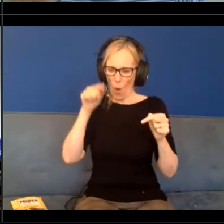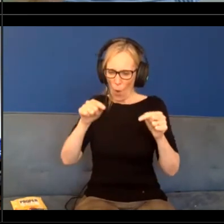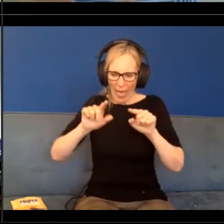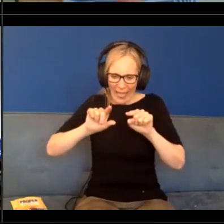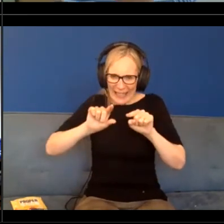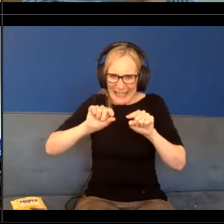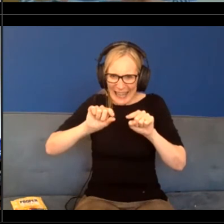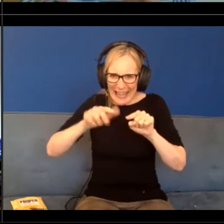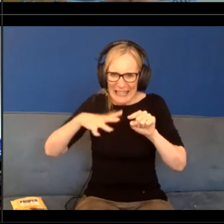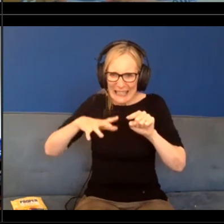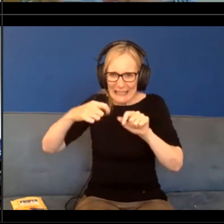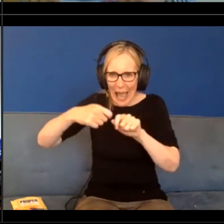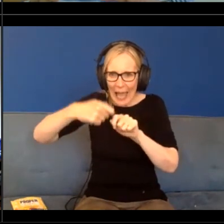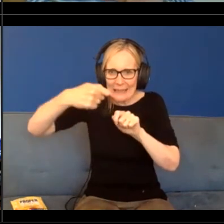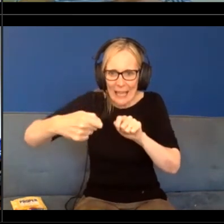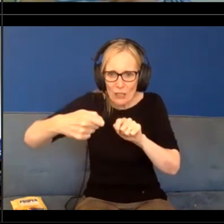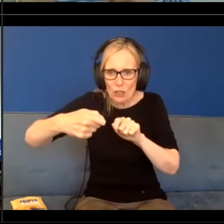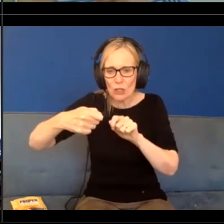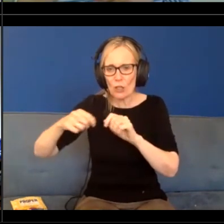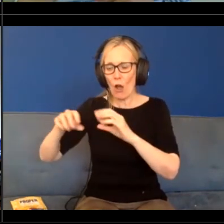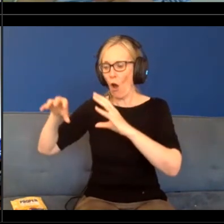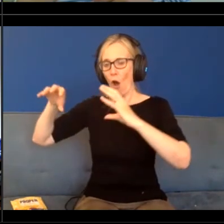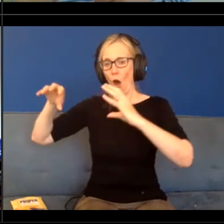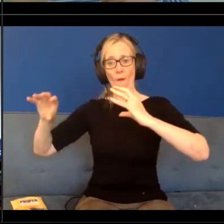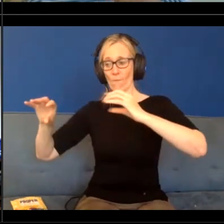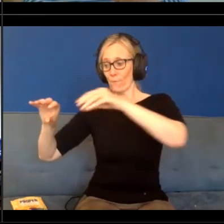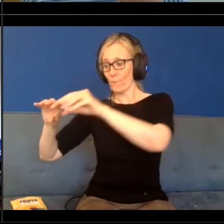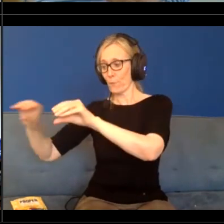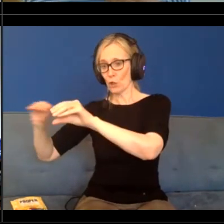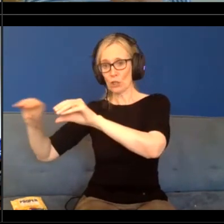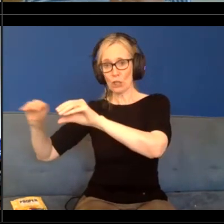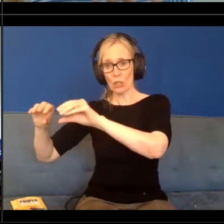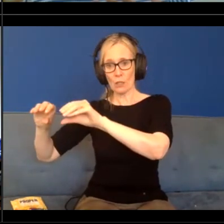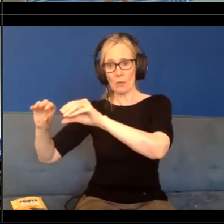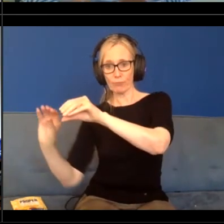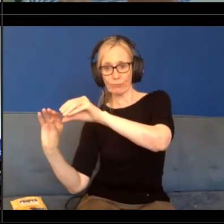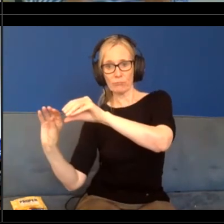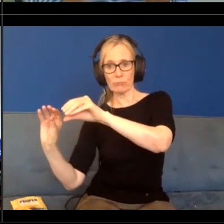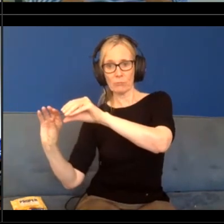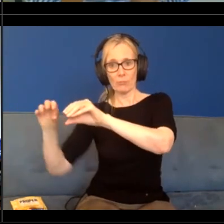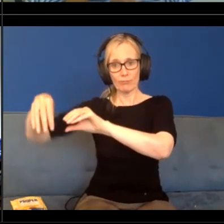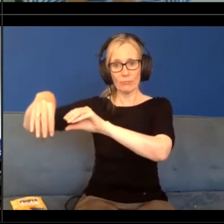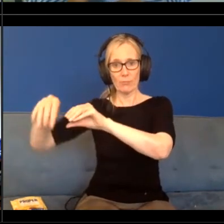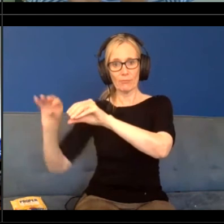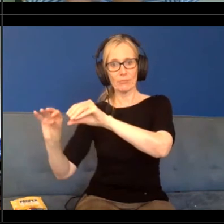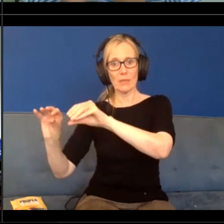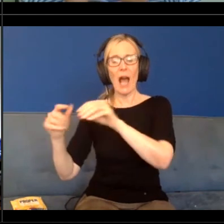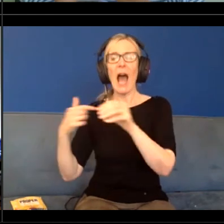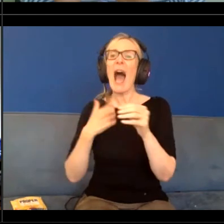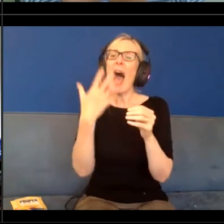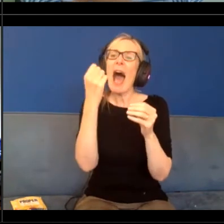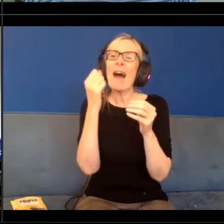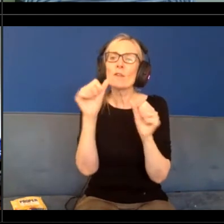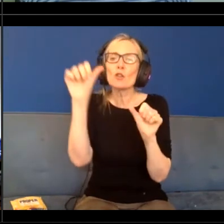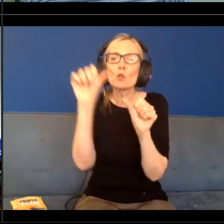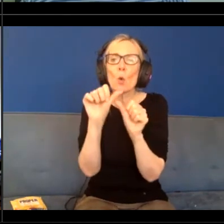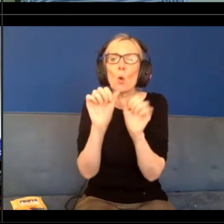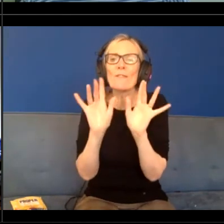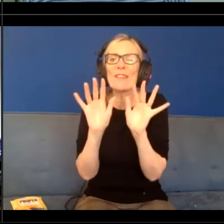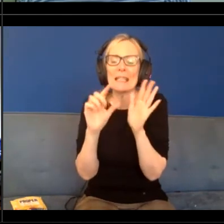And why does the foot joint have to be at this angle? Why can't it be like that? Then I could play so much easier. I've got very little fingers. They're not very